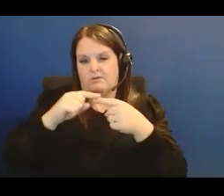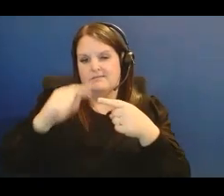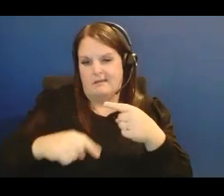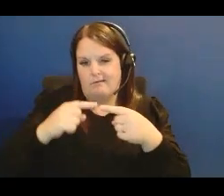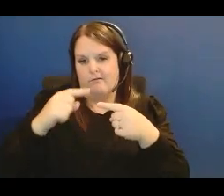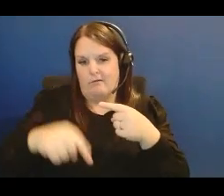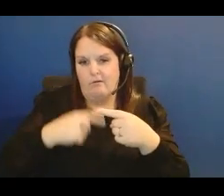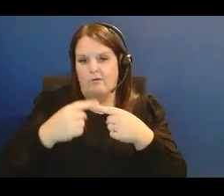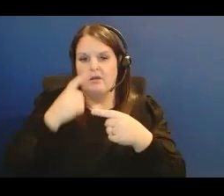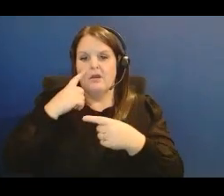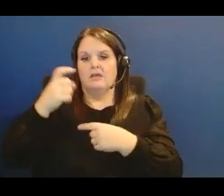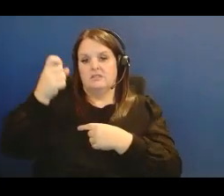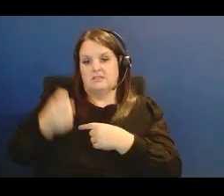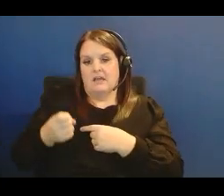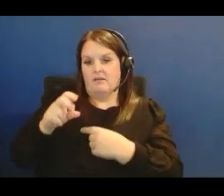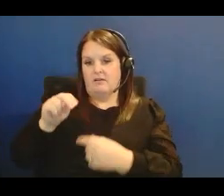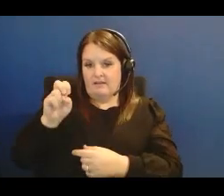are Southern Nevada